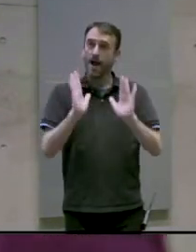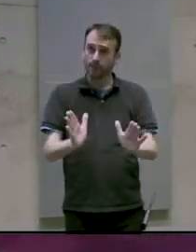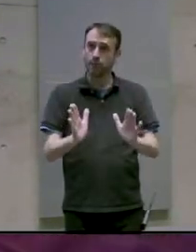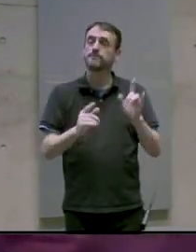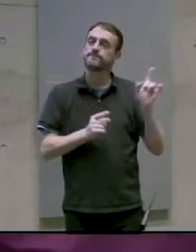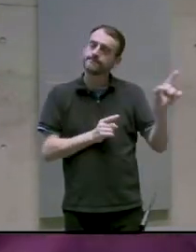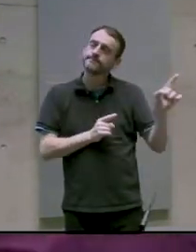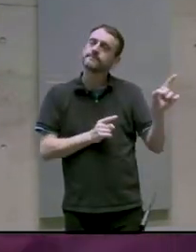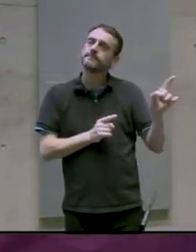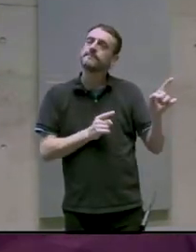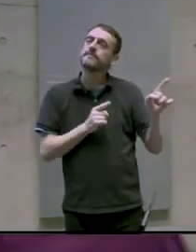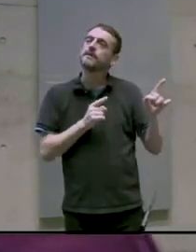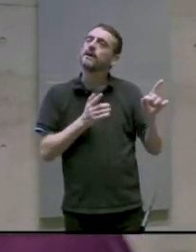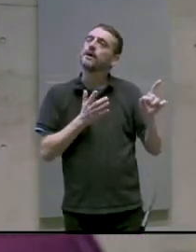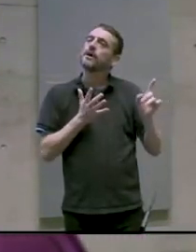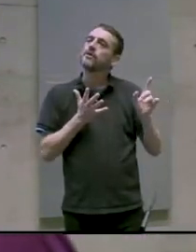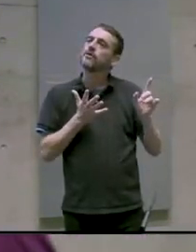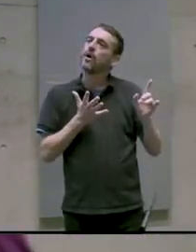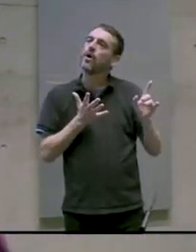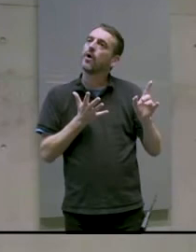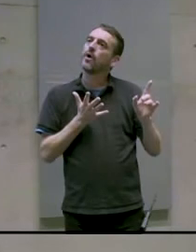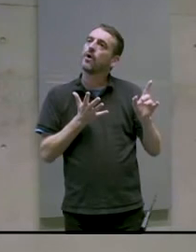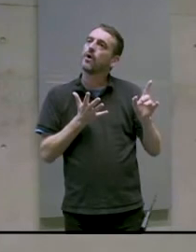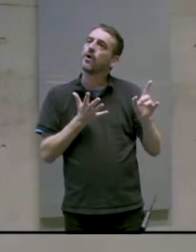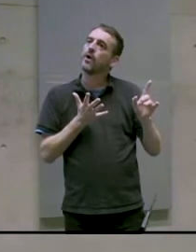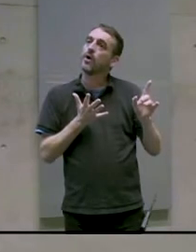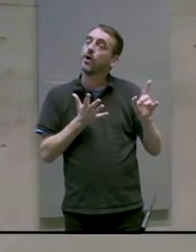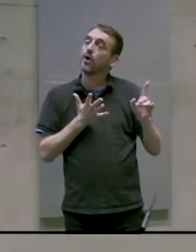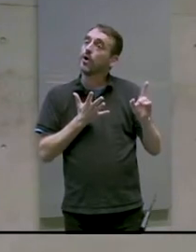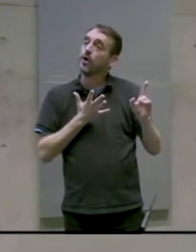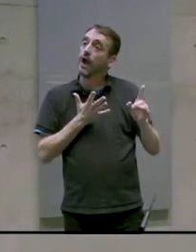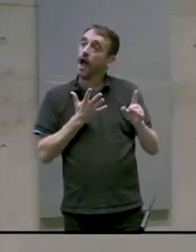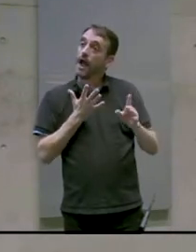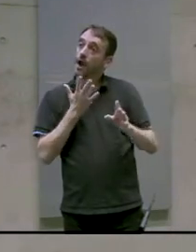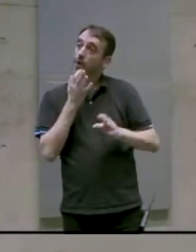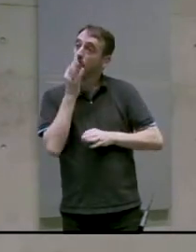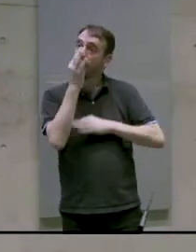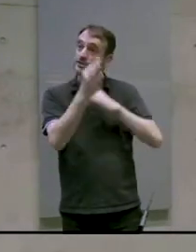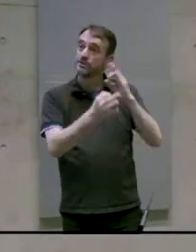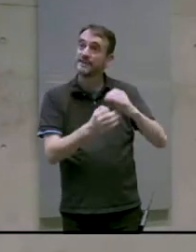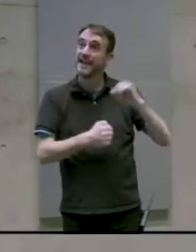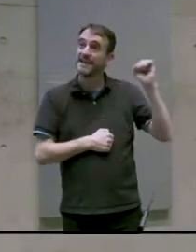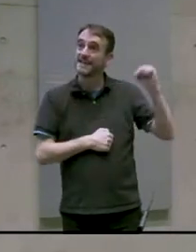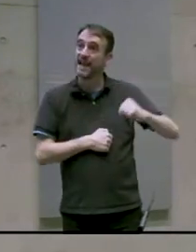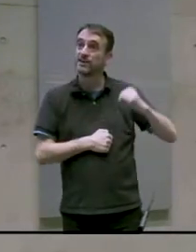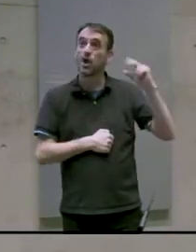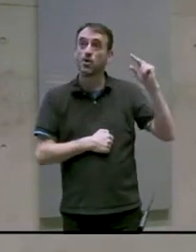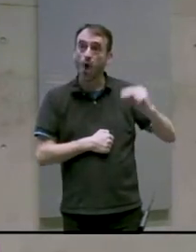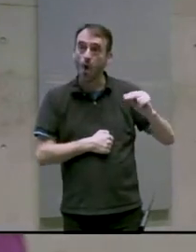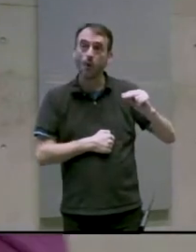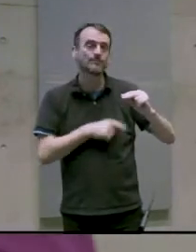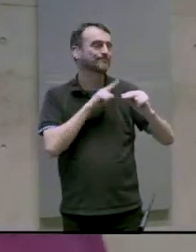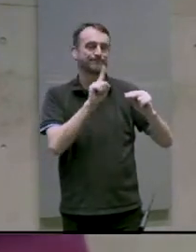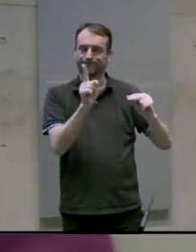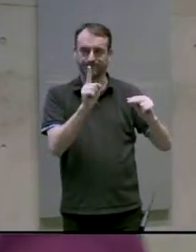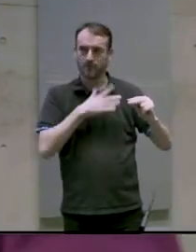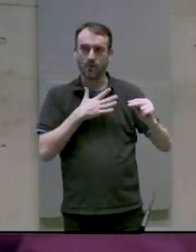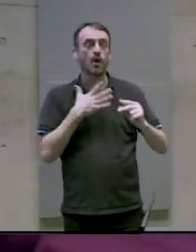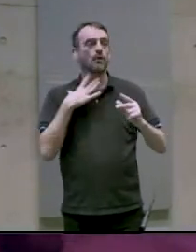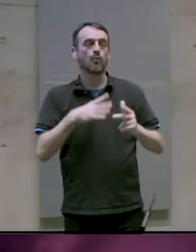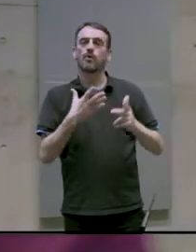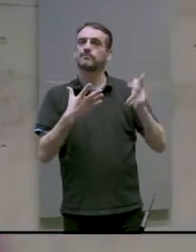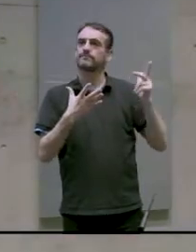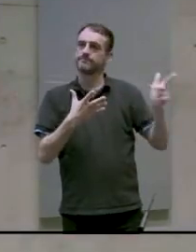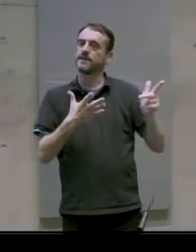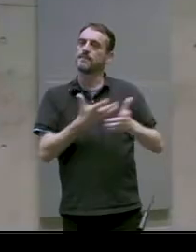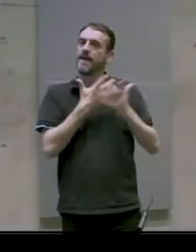do, you don't want to ask a question which is just a yes or a no. It's like you want to feel like you're talking, oh my God, 5 minutes,